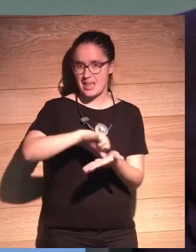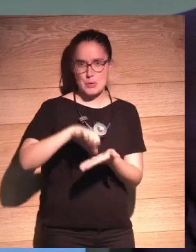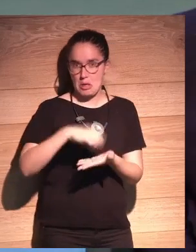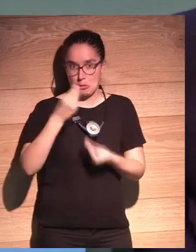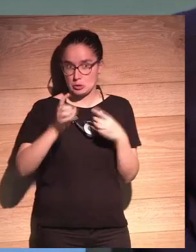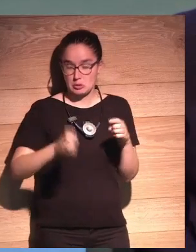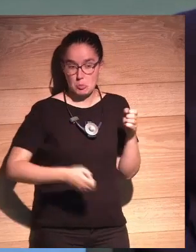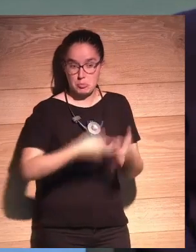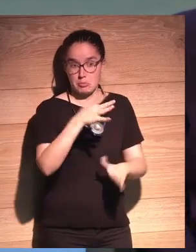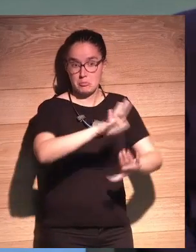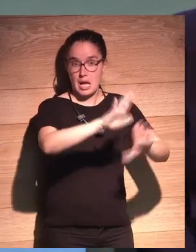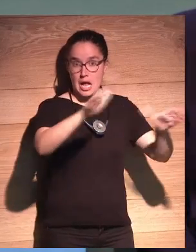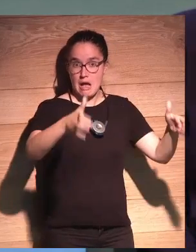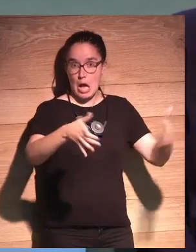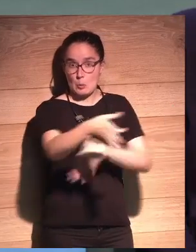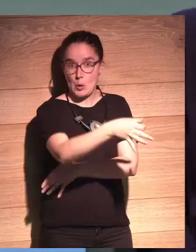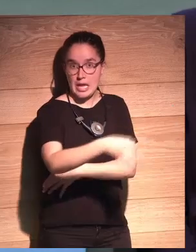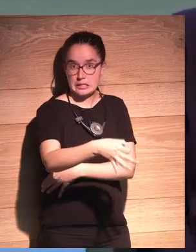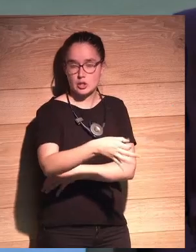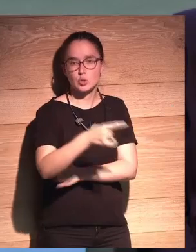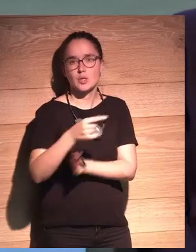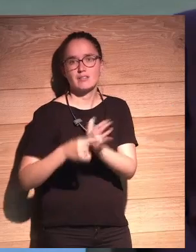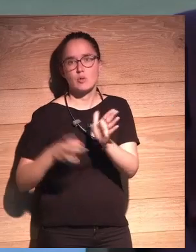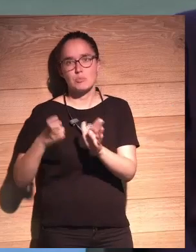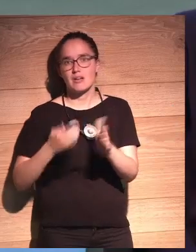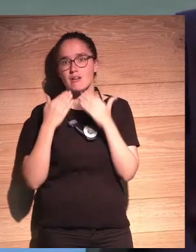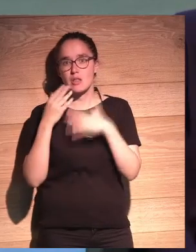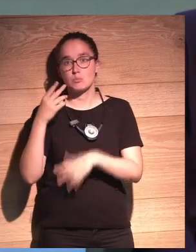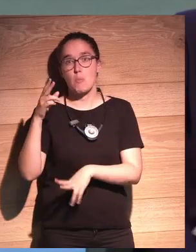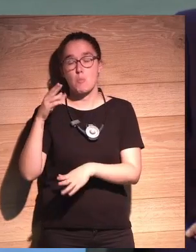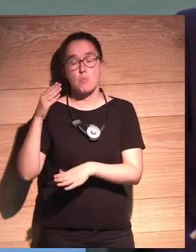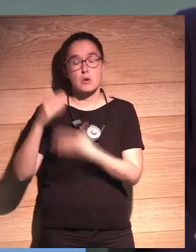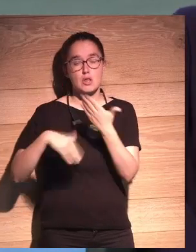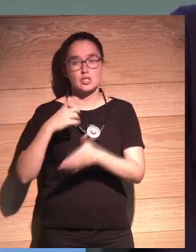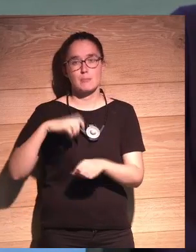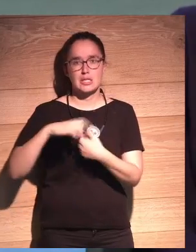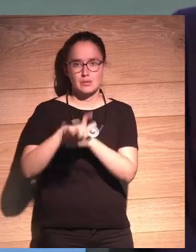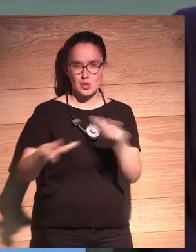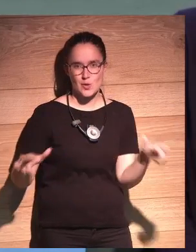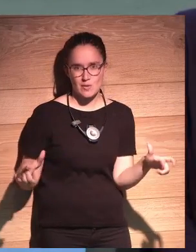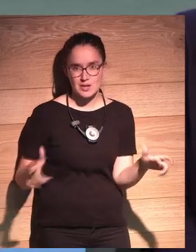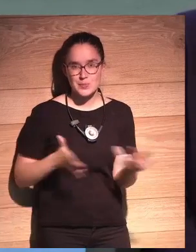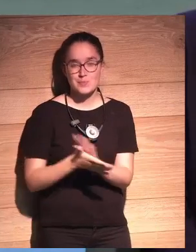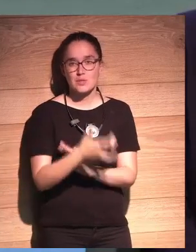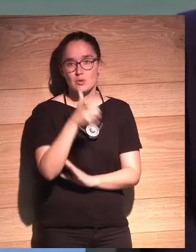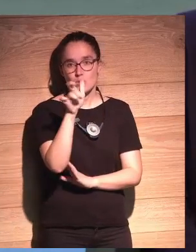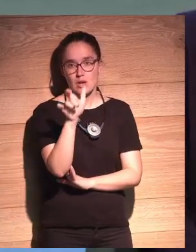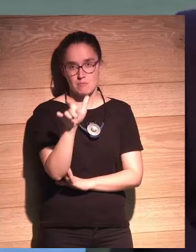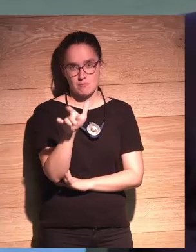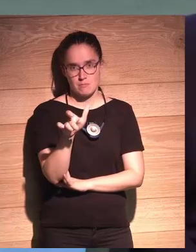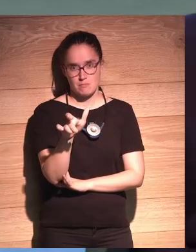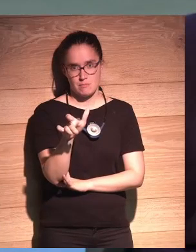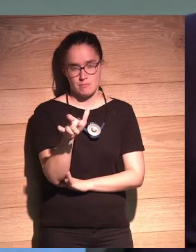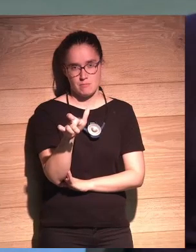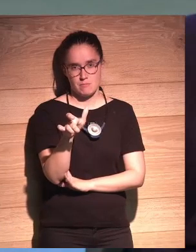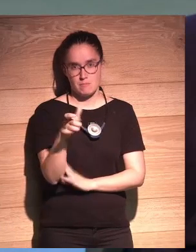people thinking about a singular or particular building, but not thinking about the surroundings of that building.